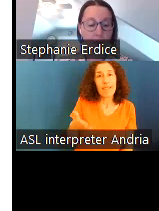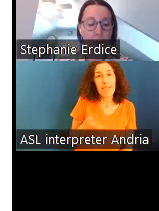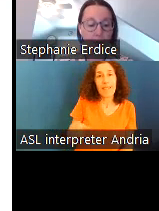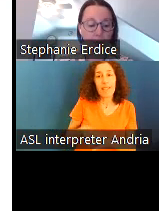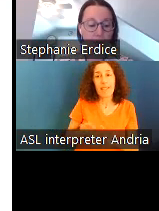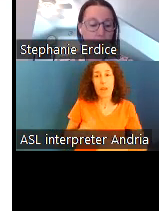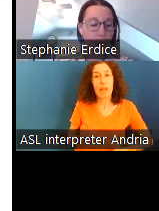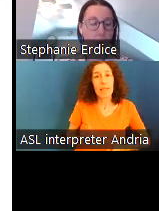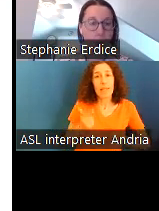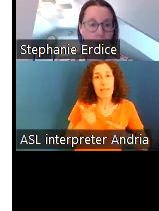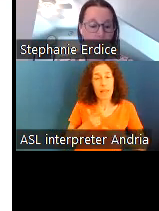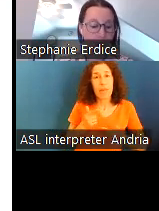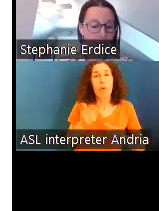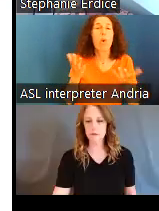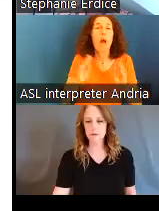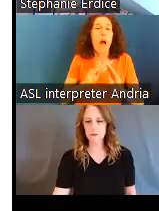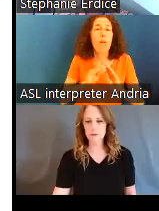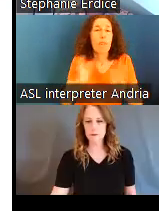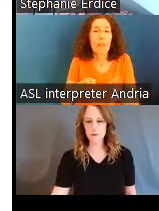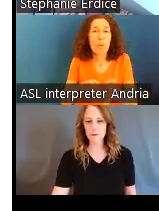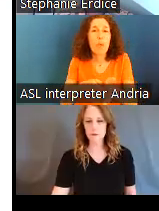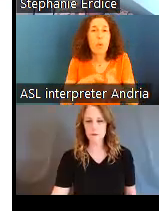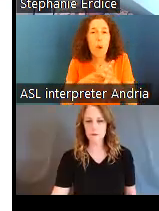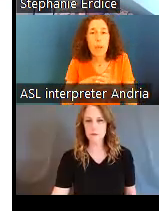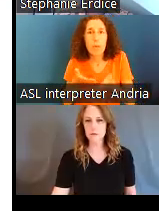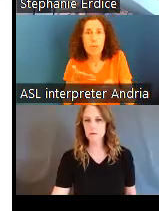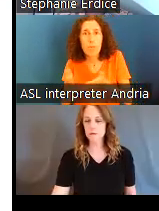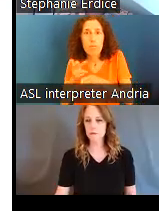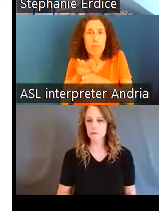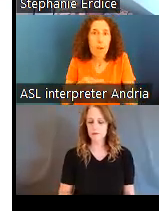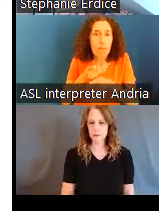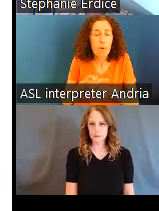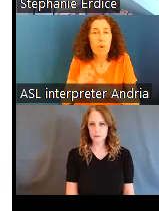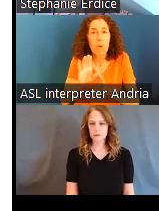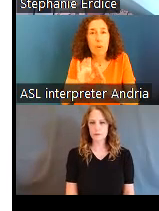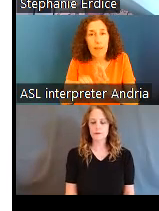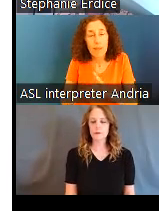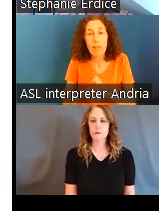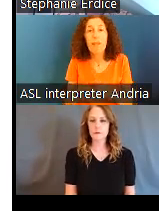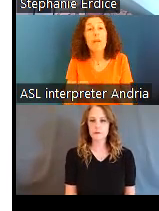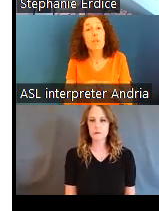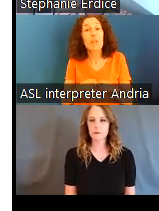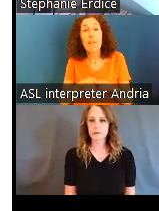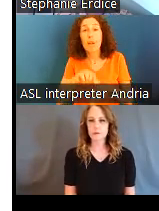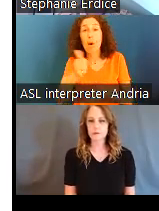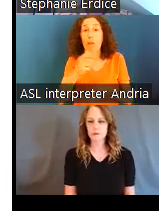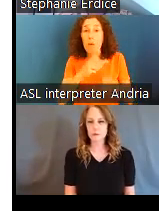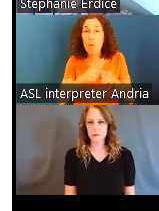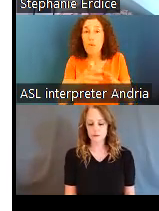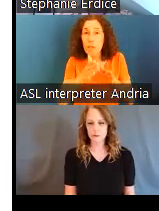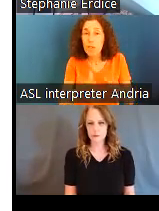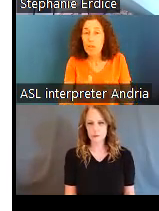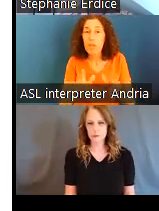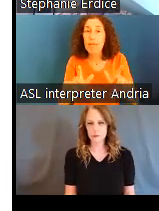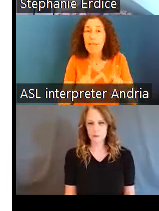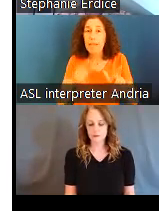strong ethical codes, law, medicine, mental health, like licensed practical counselors have a very strong